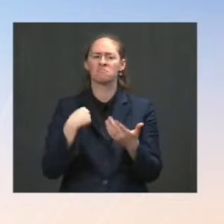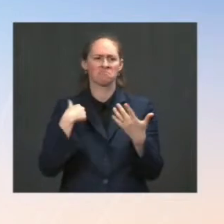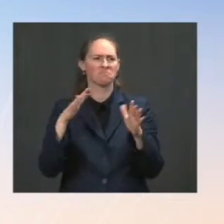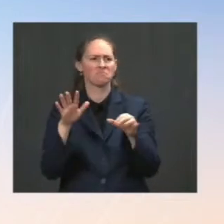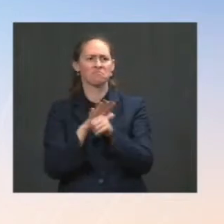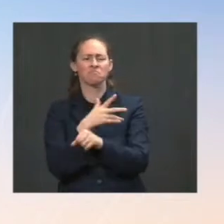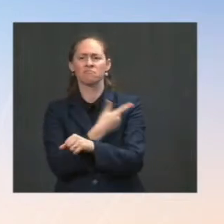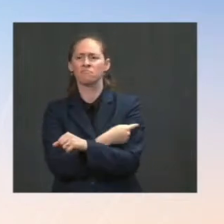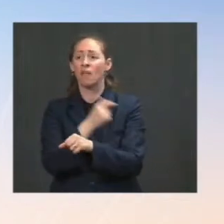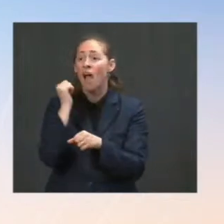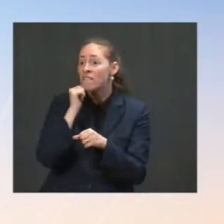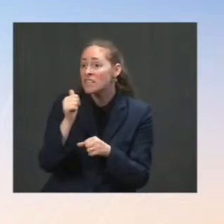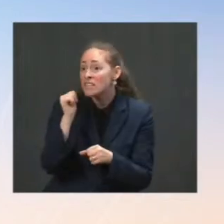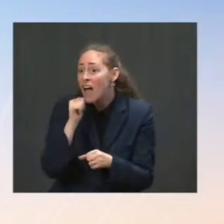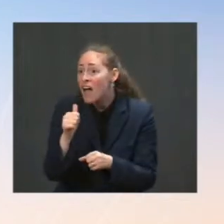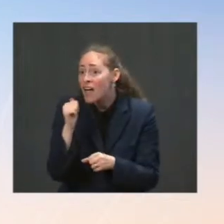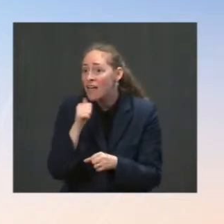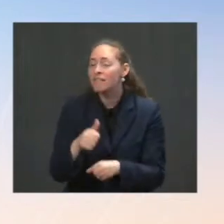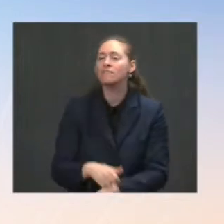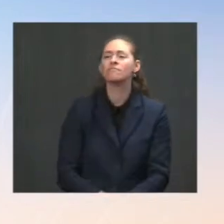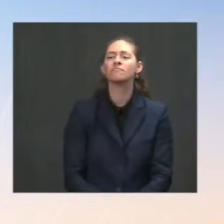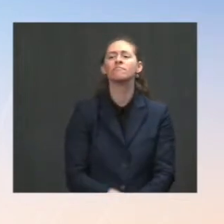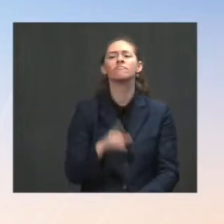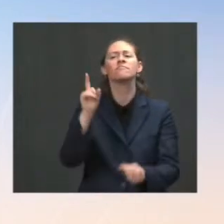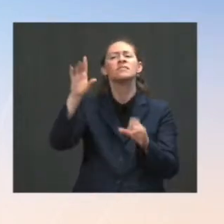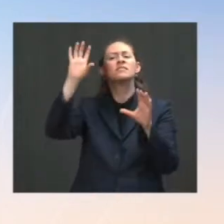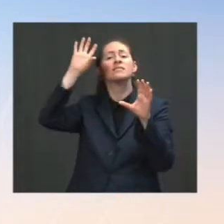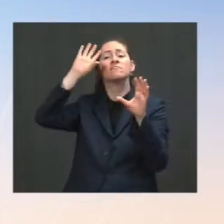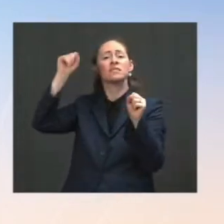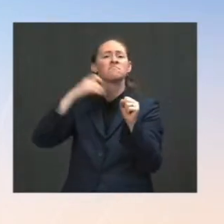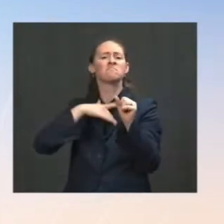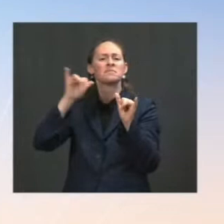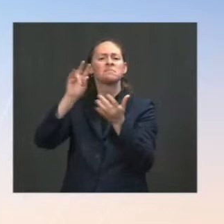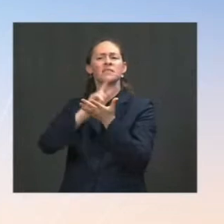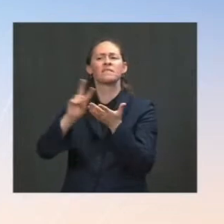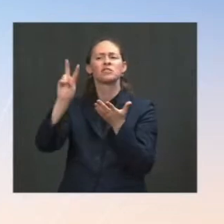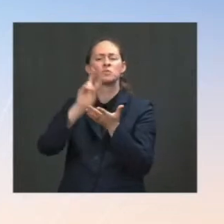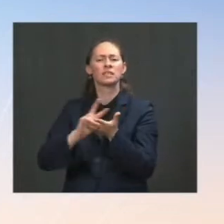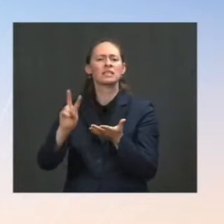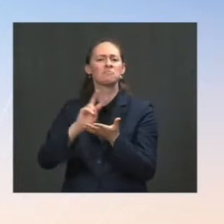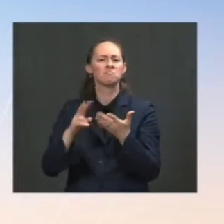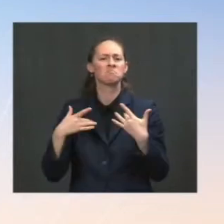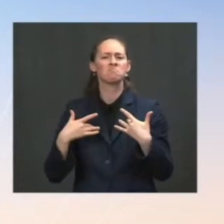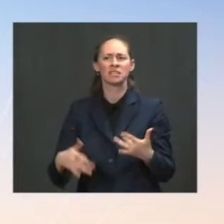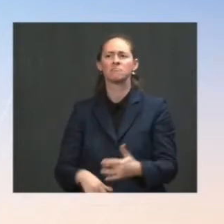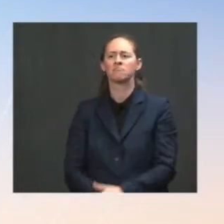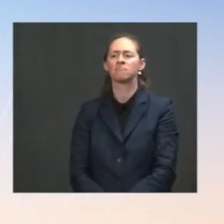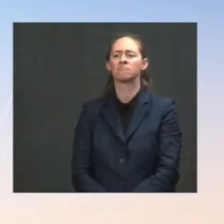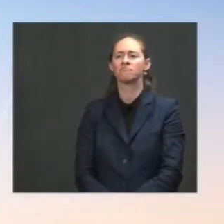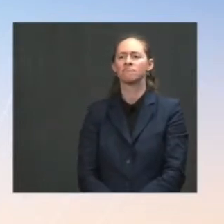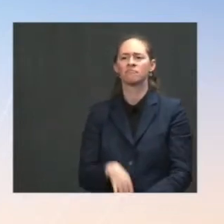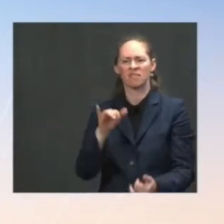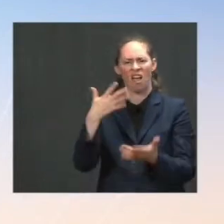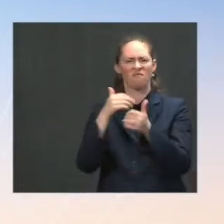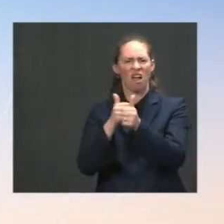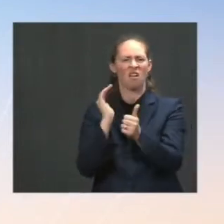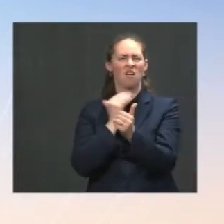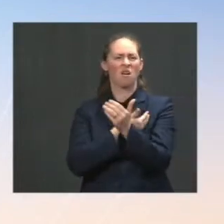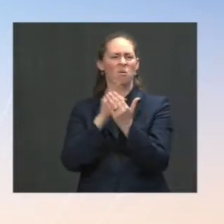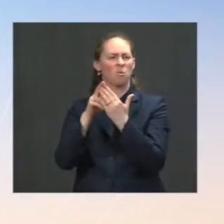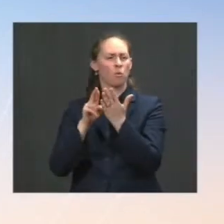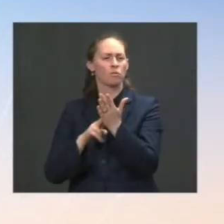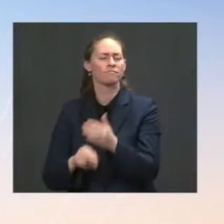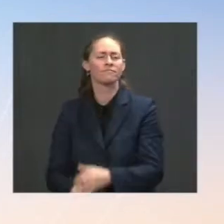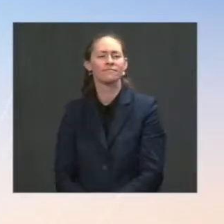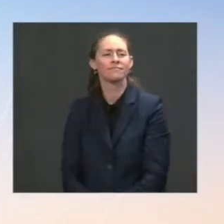weeks, typically, or around every 2 weeks, and that's part of our protocols. Is there a need to re-up